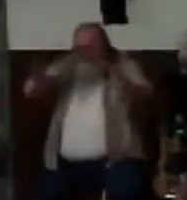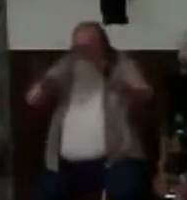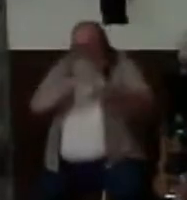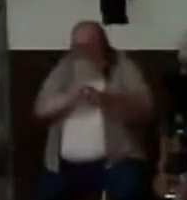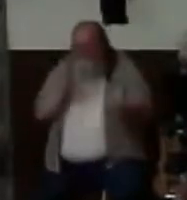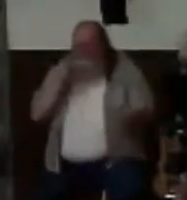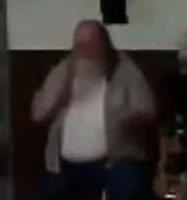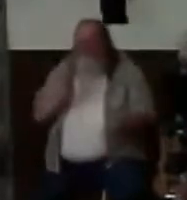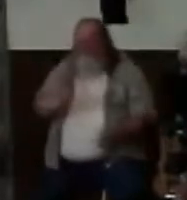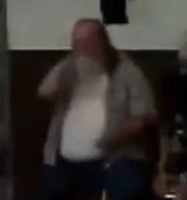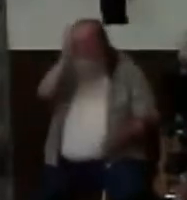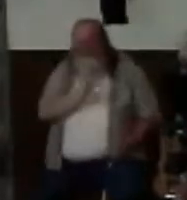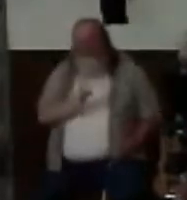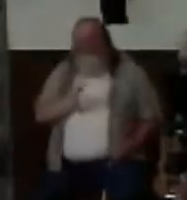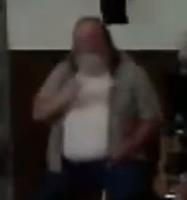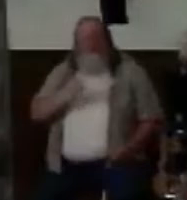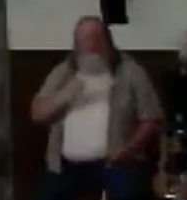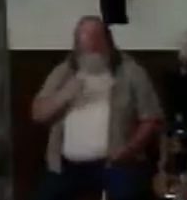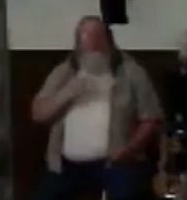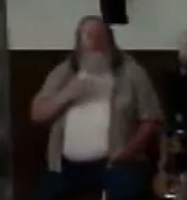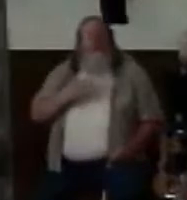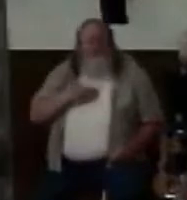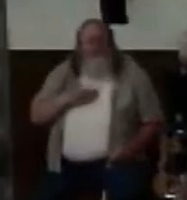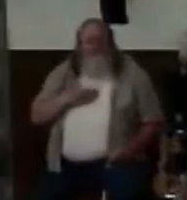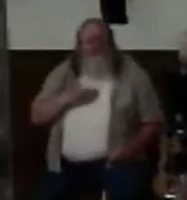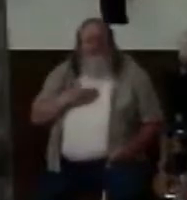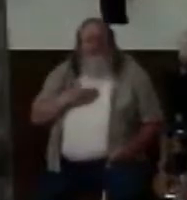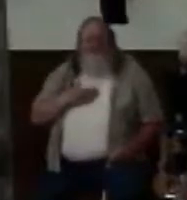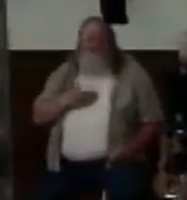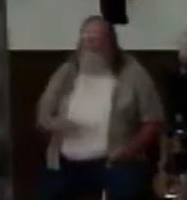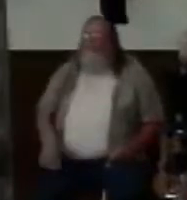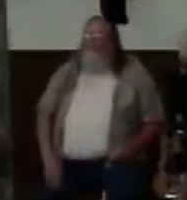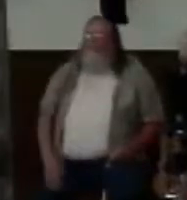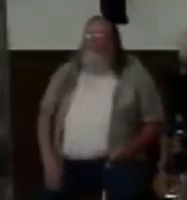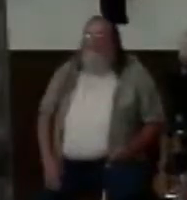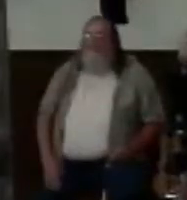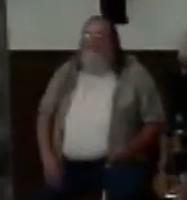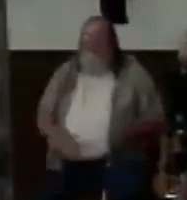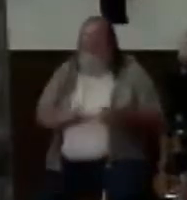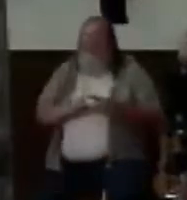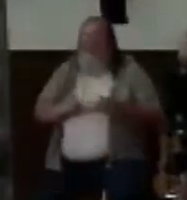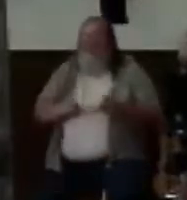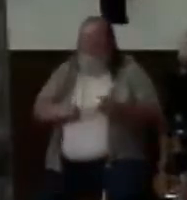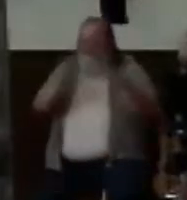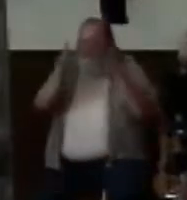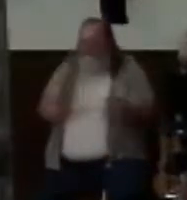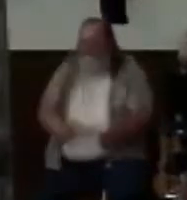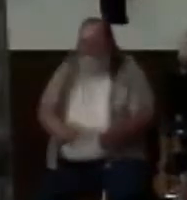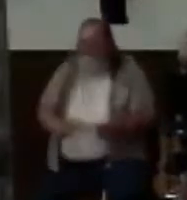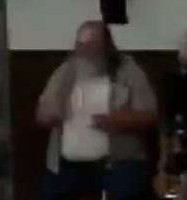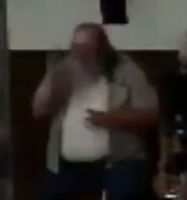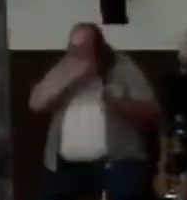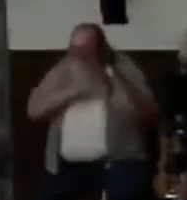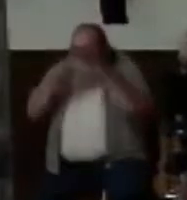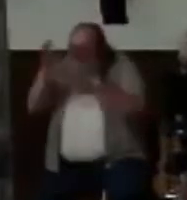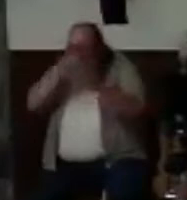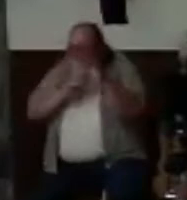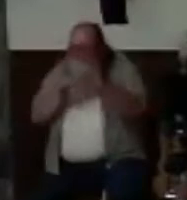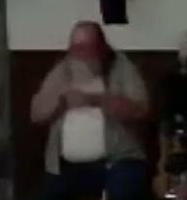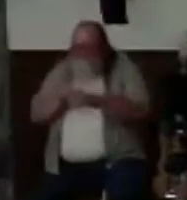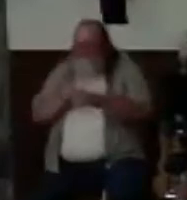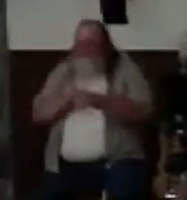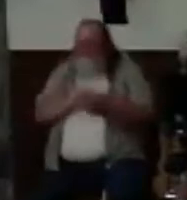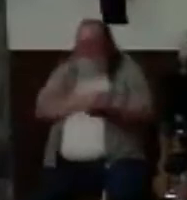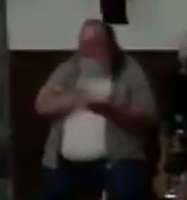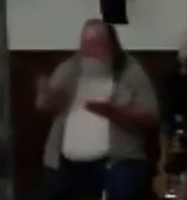Those who speak for themselves want glory only for themselves. But a person who seeks to honor the one who sent him